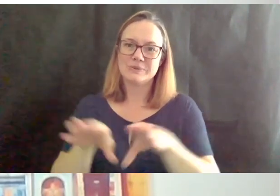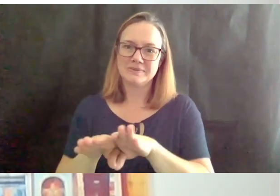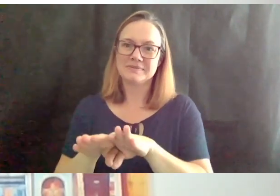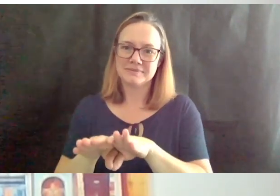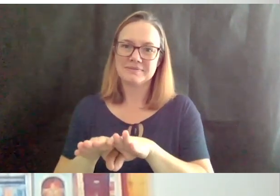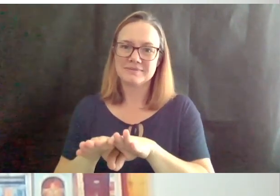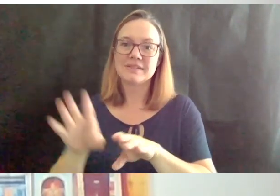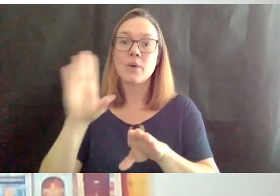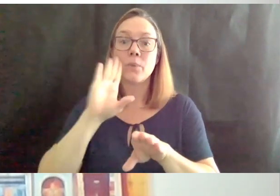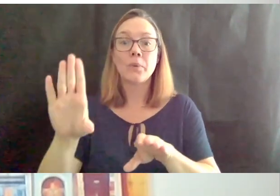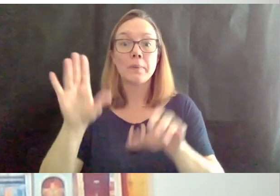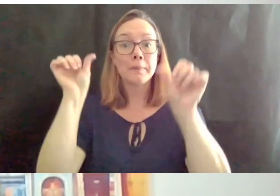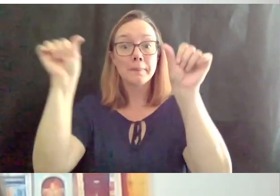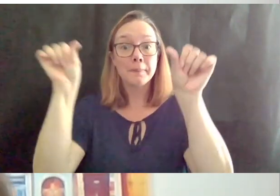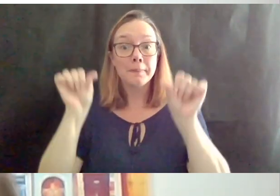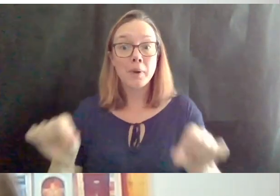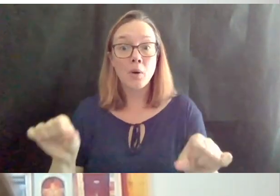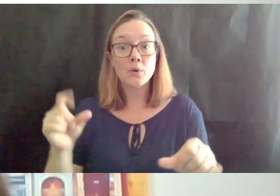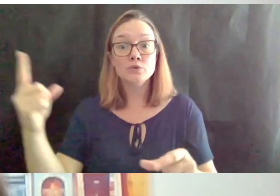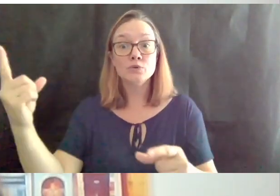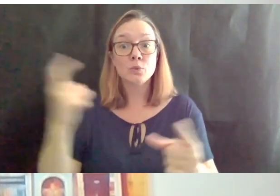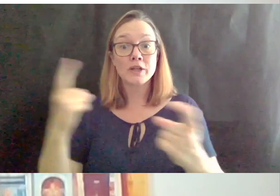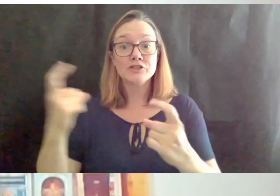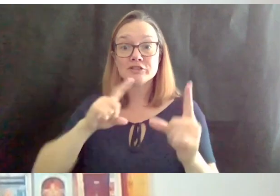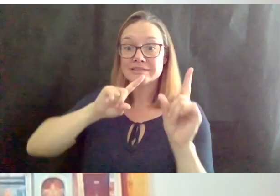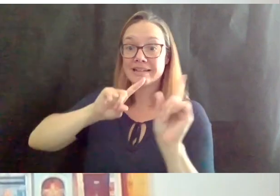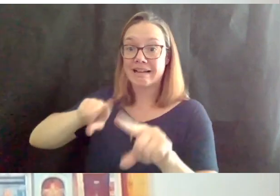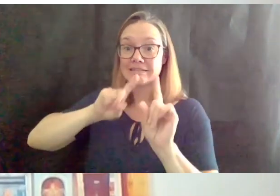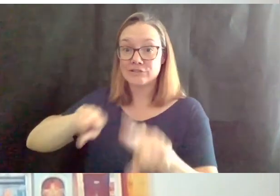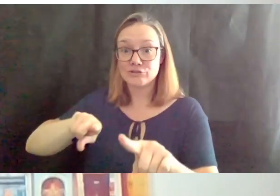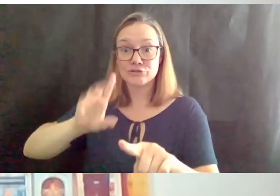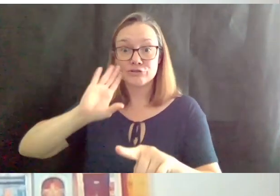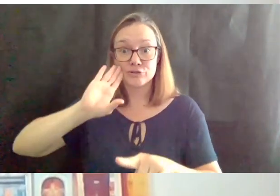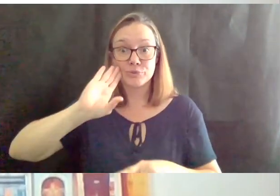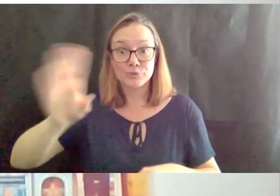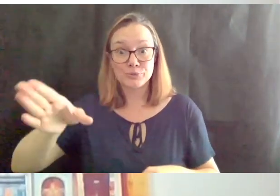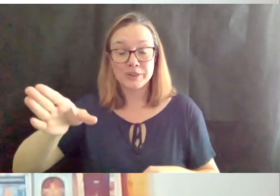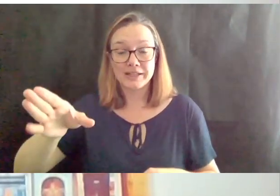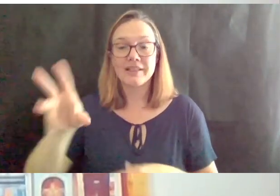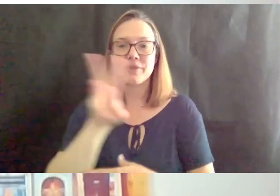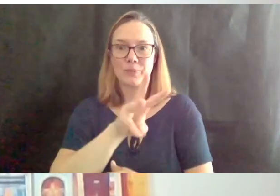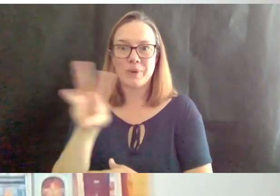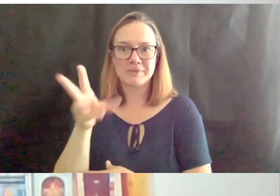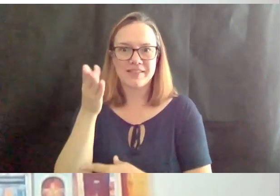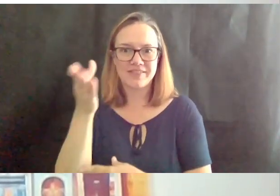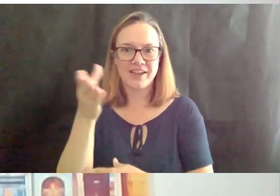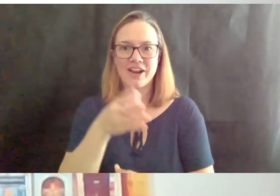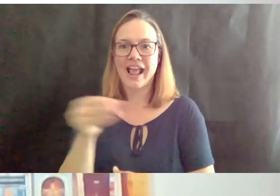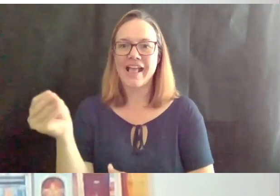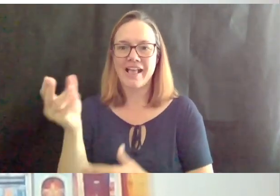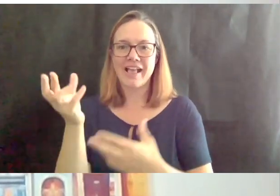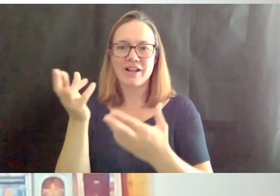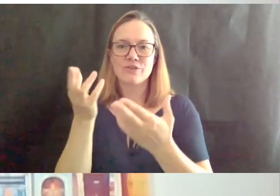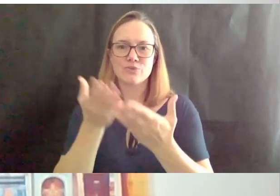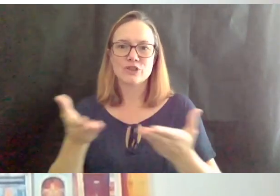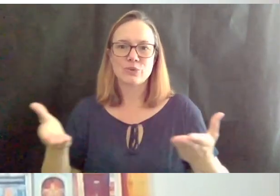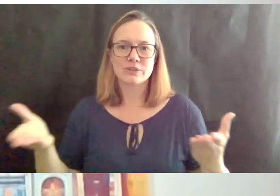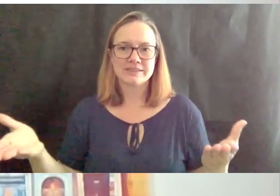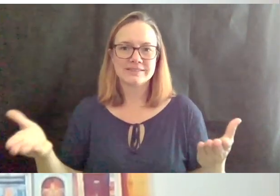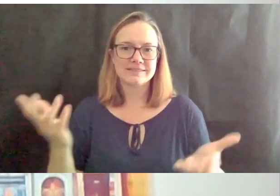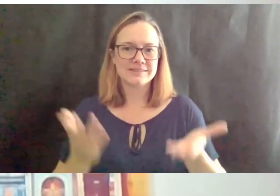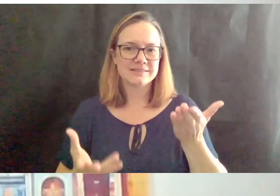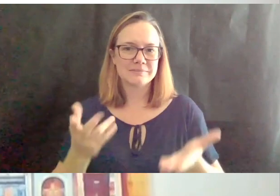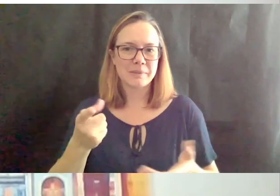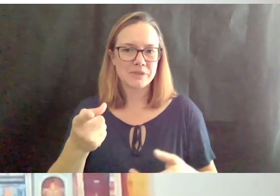We will be posting the questions and answers to the Wellbeing Live webpage, as well as the resources, which you might have also